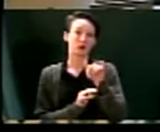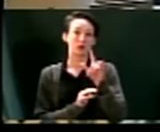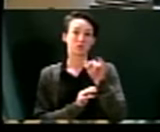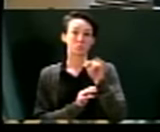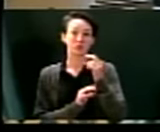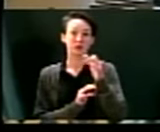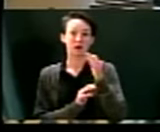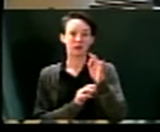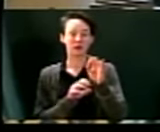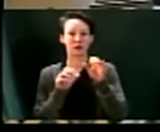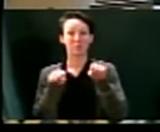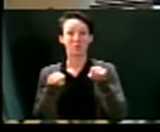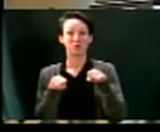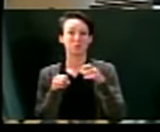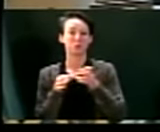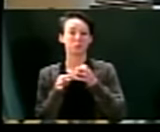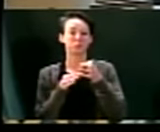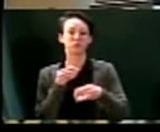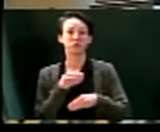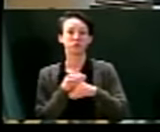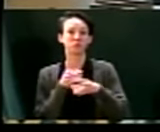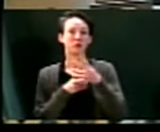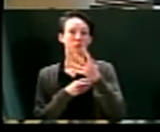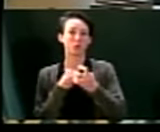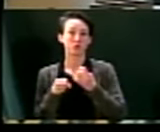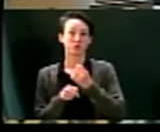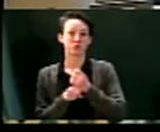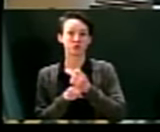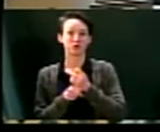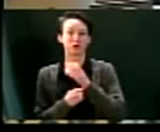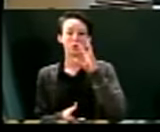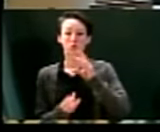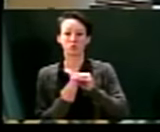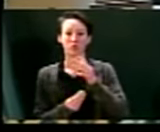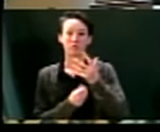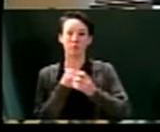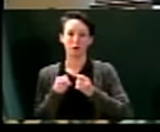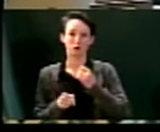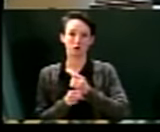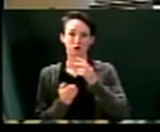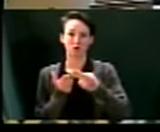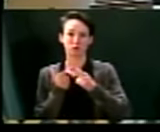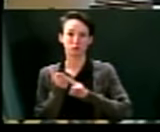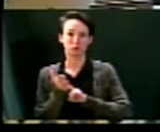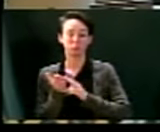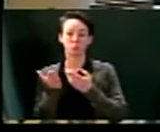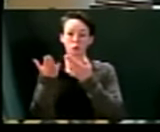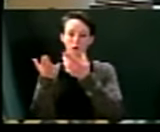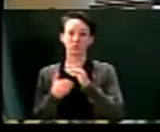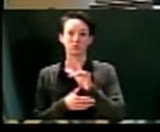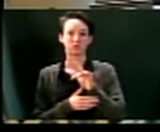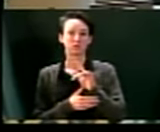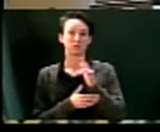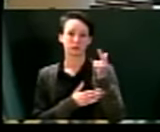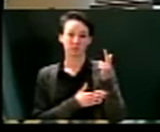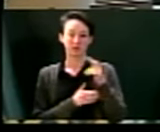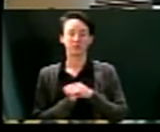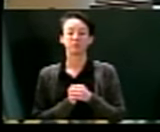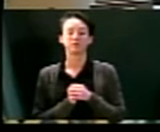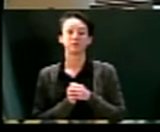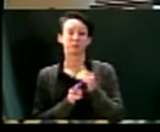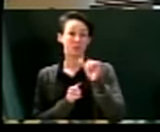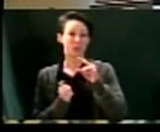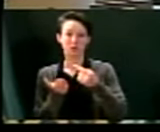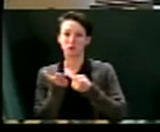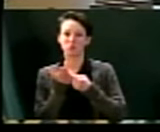may be extended for 4 additional years, 1 year at a time, for a total of 5 years. So moved. Second. Motion by Ms. Roundtree, seconded by Mr. Norman.